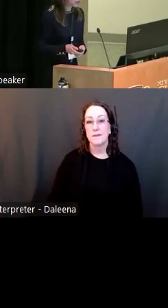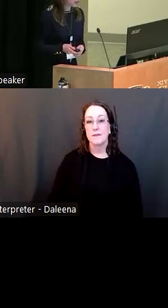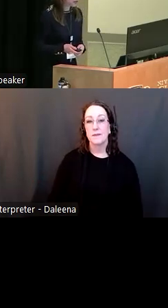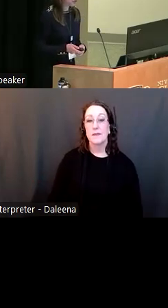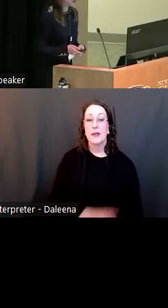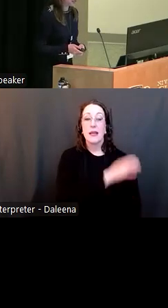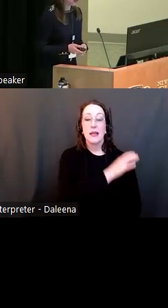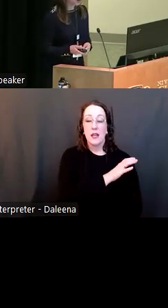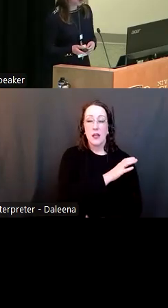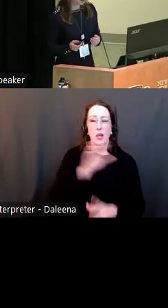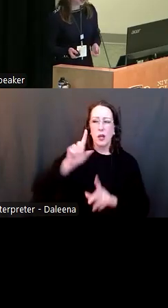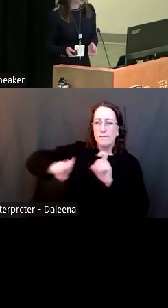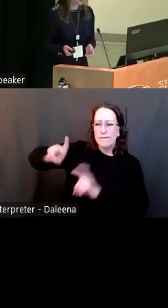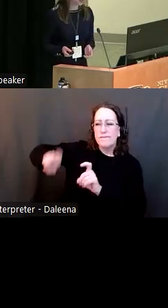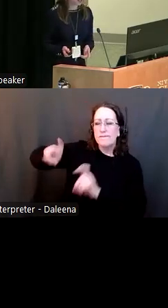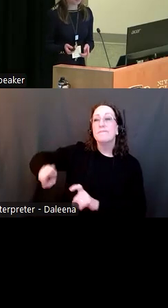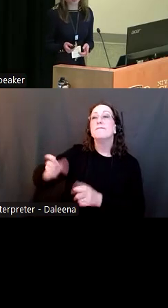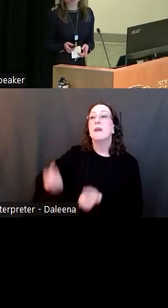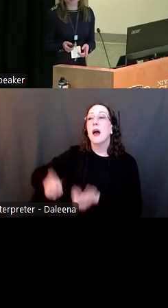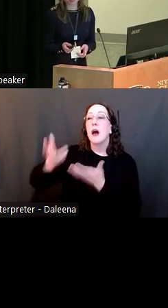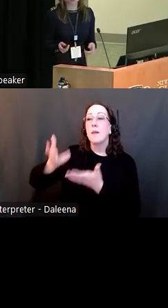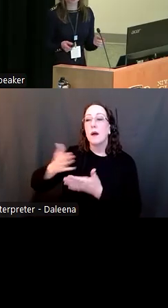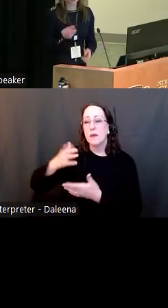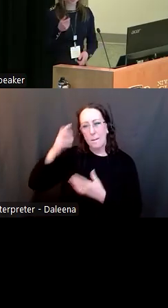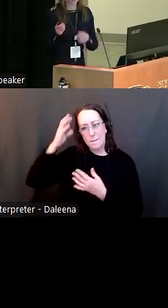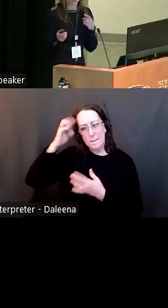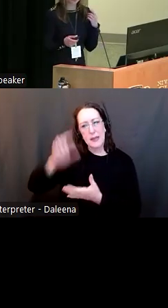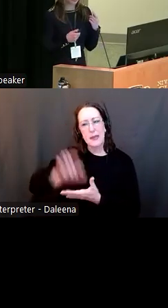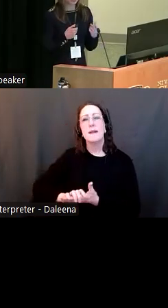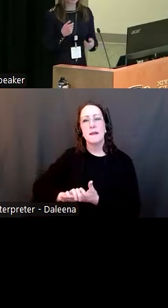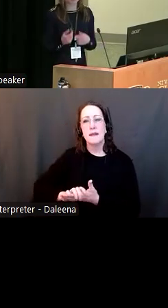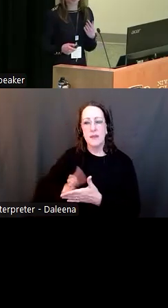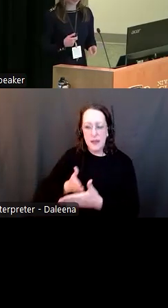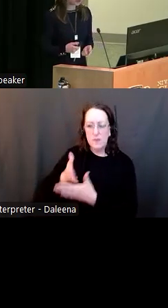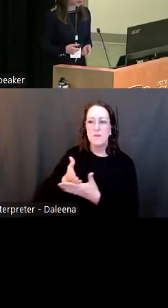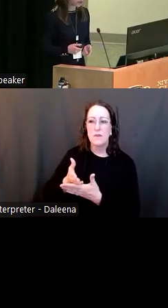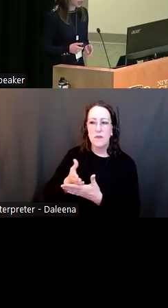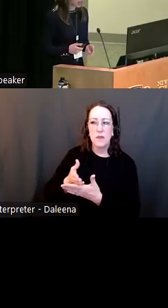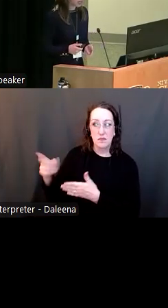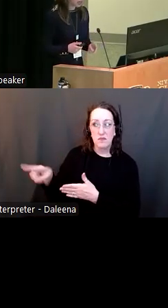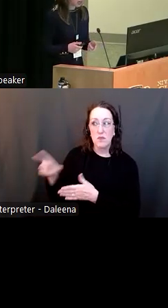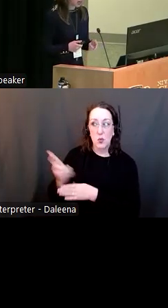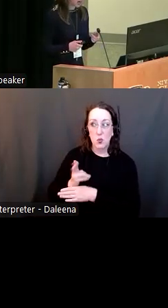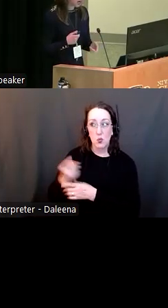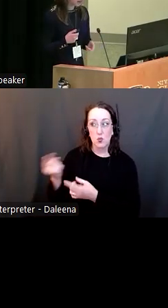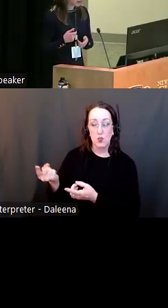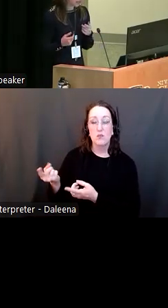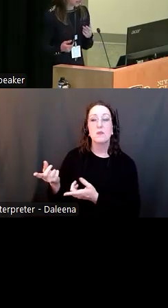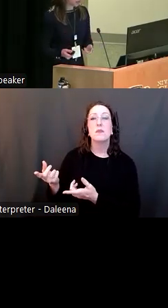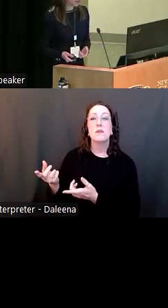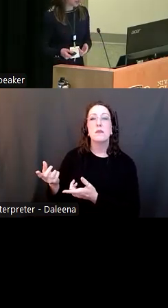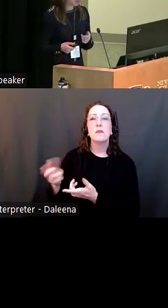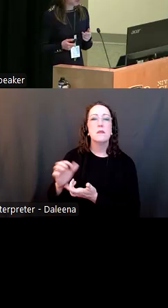Clinicians were also surveyed on the degree to which they believed that interventions they reportedly use, how do